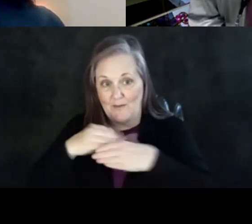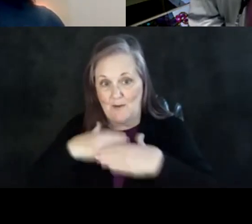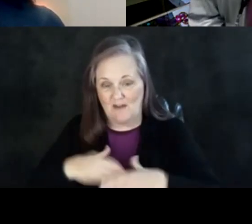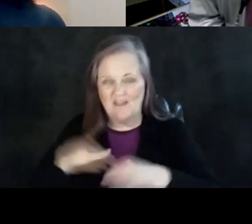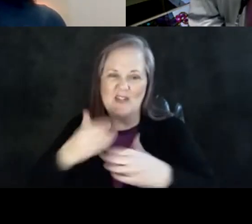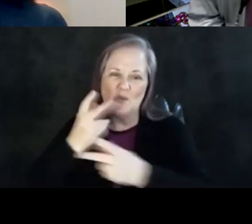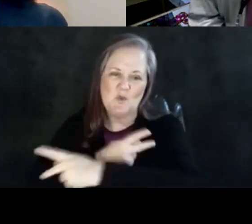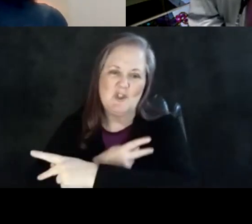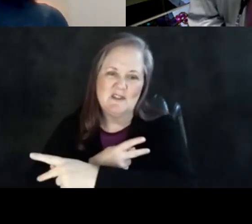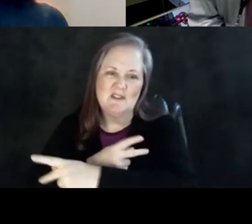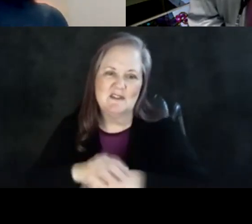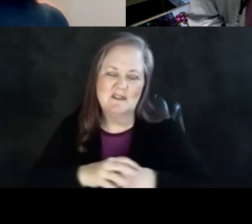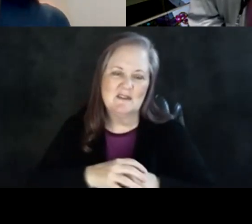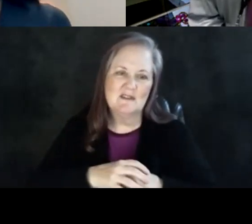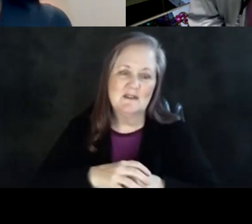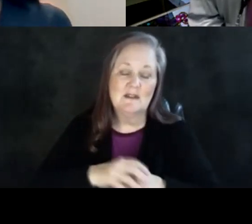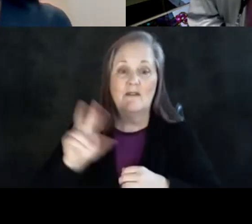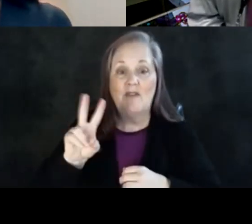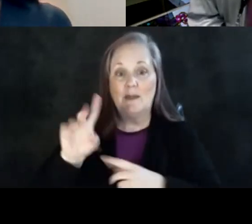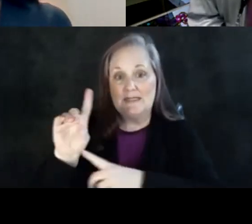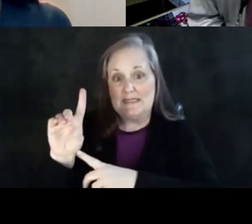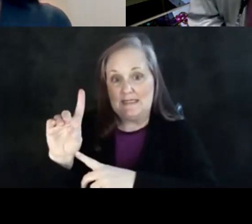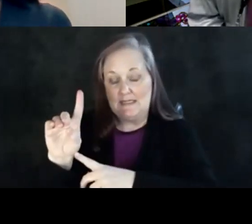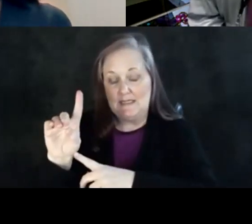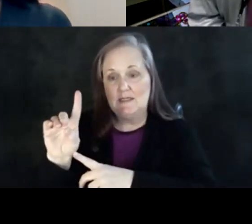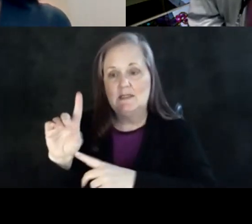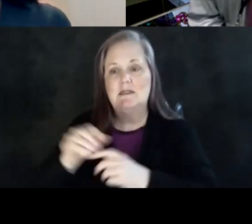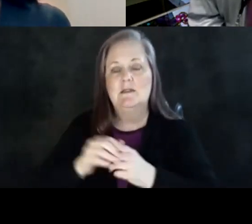worse. Vitamin D is